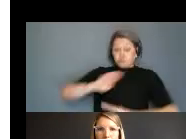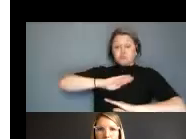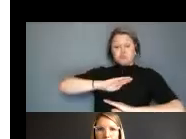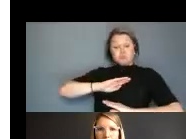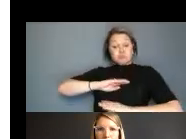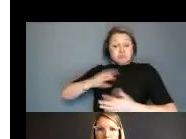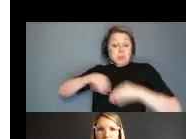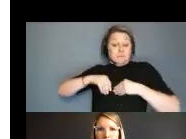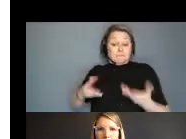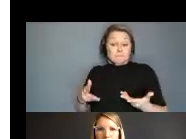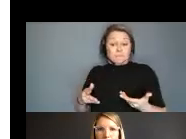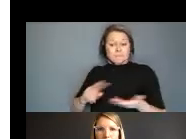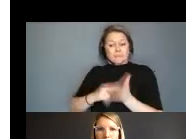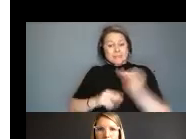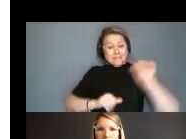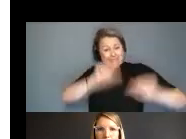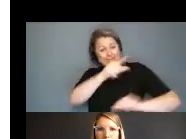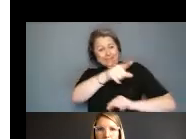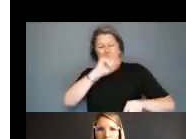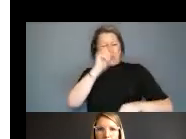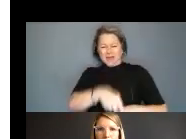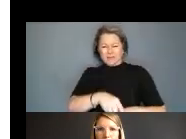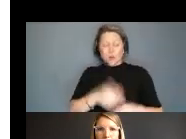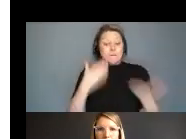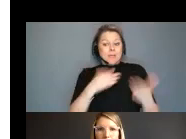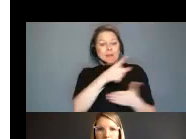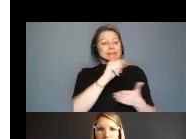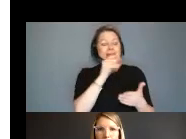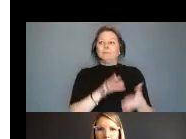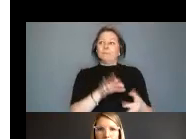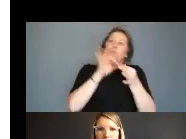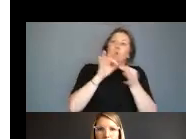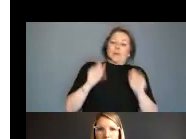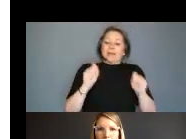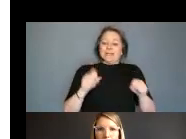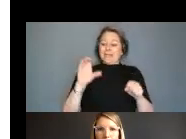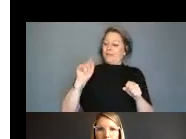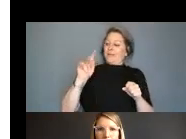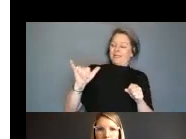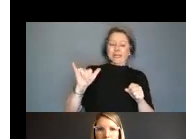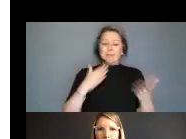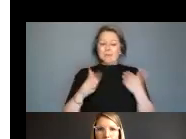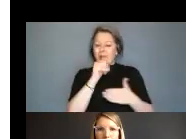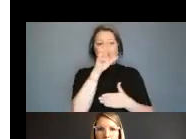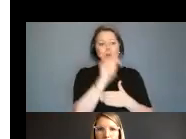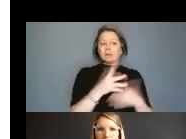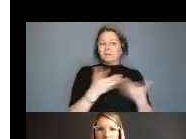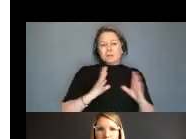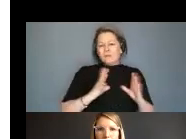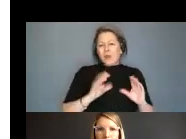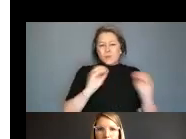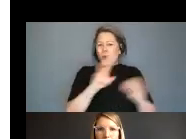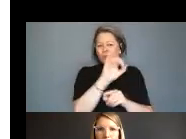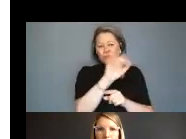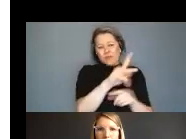case, there's no need to assess Steve's capacity. He may lack capacity, but at that point, who cares? Like there is no risk. There's no